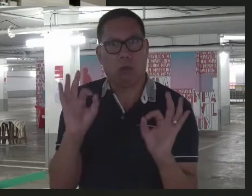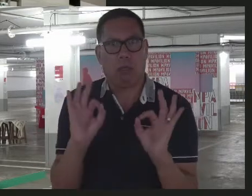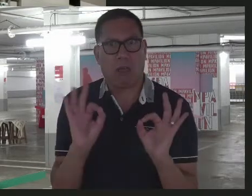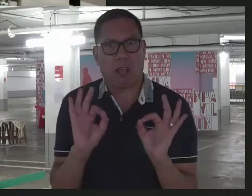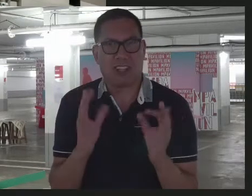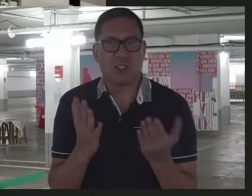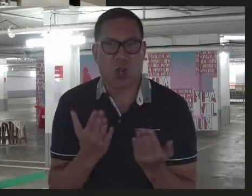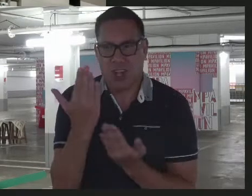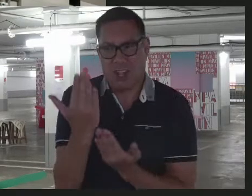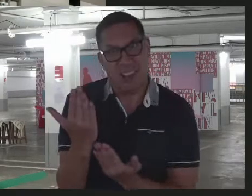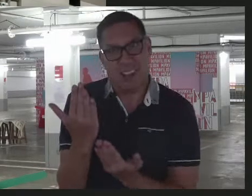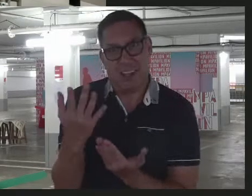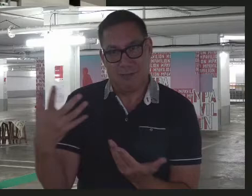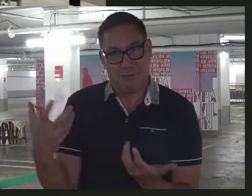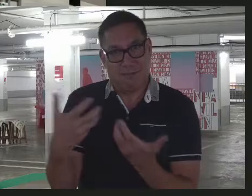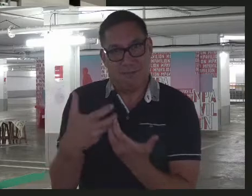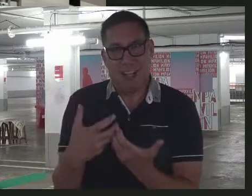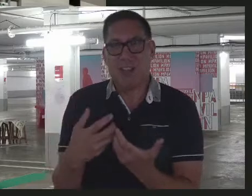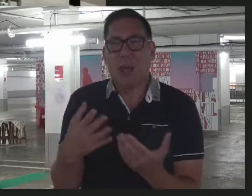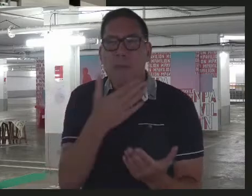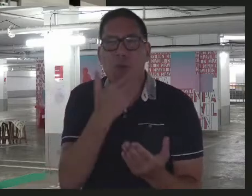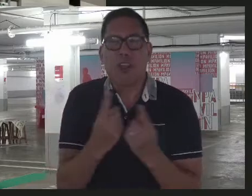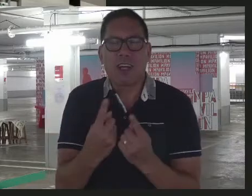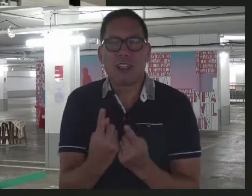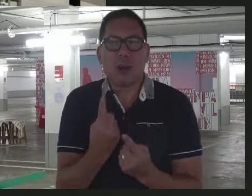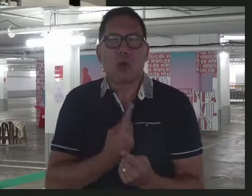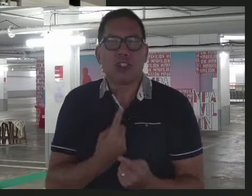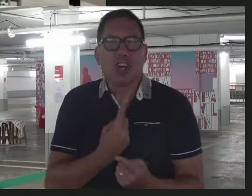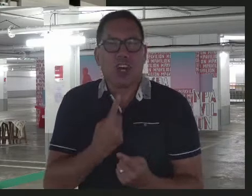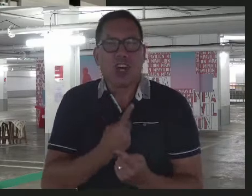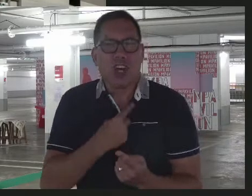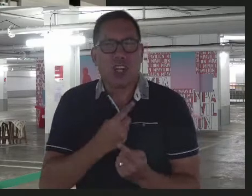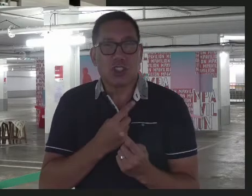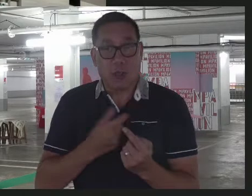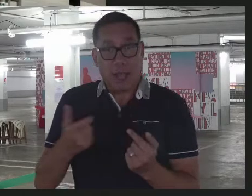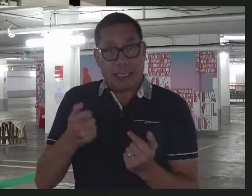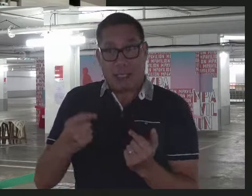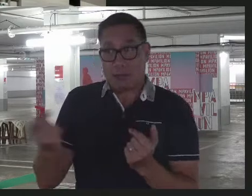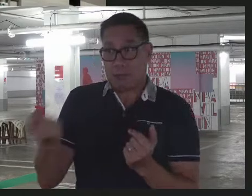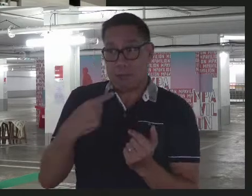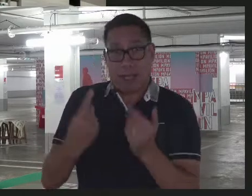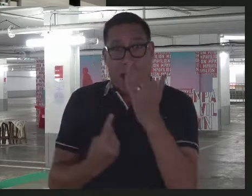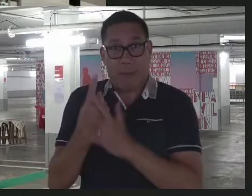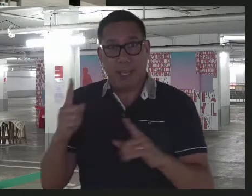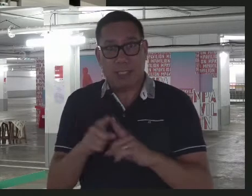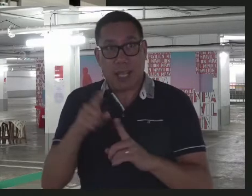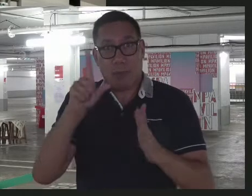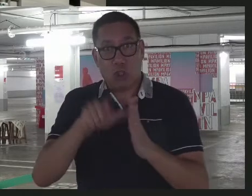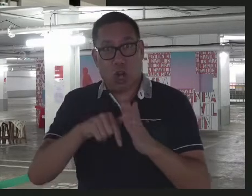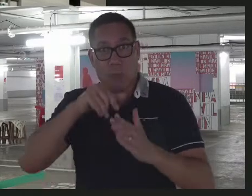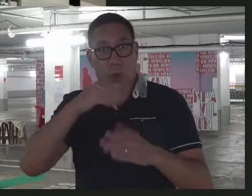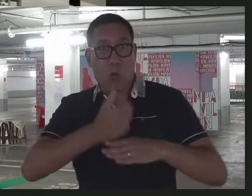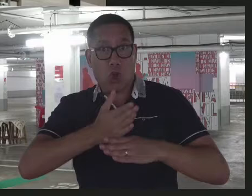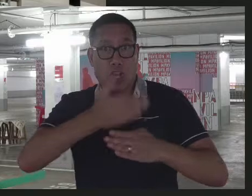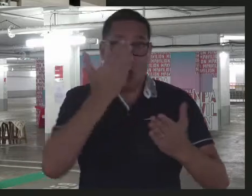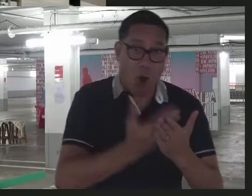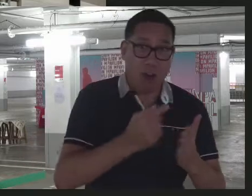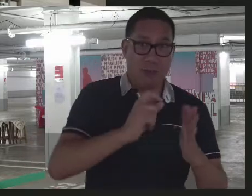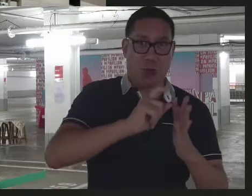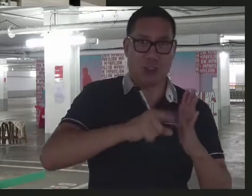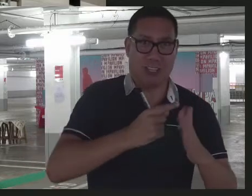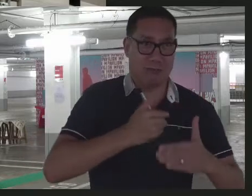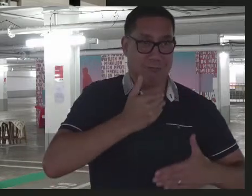these kind of beautiful things, this personal, and these texts were often taking place while I was in, you know, doing the project, and it's sort of